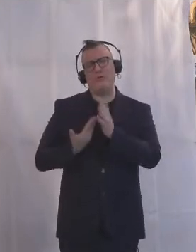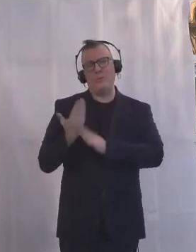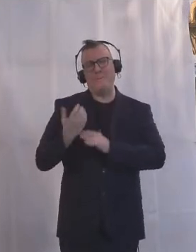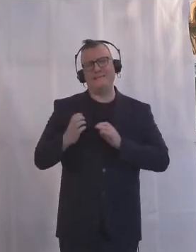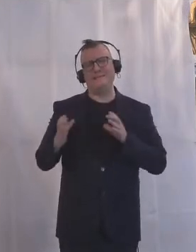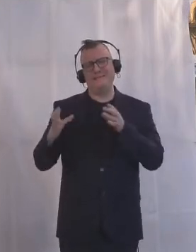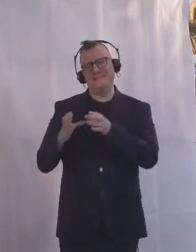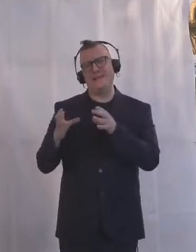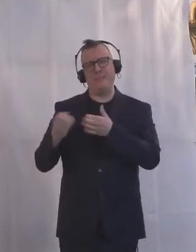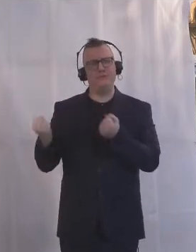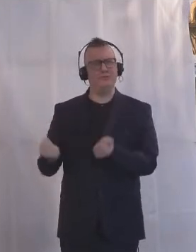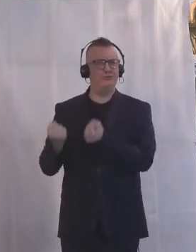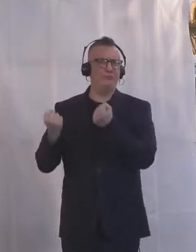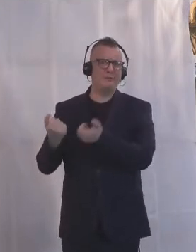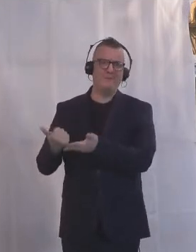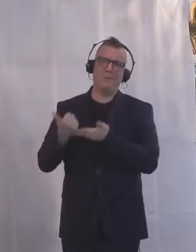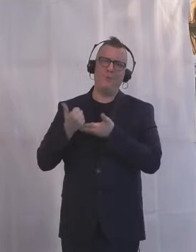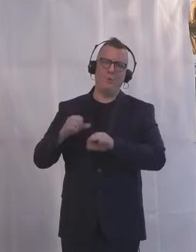So I